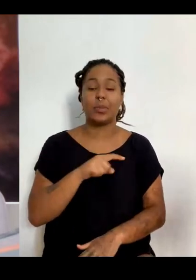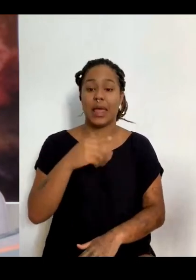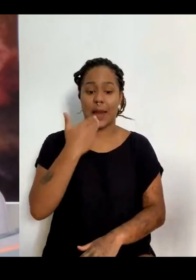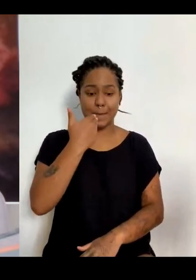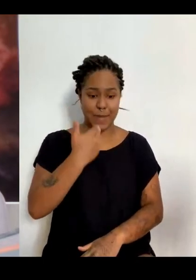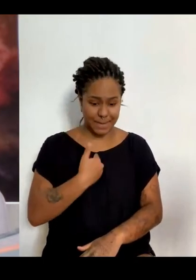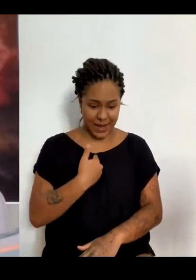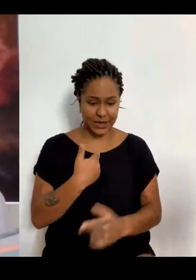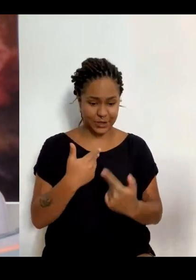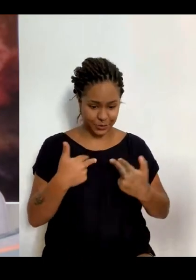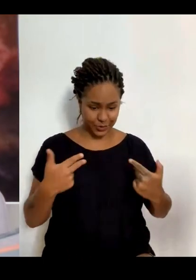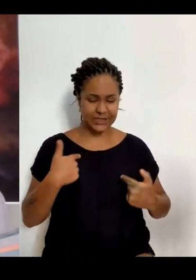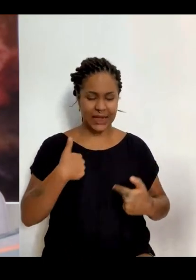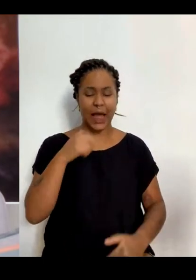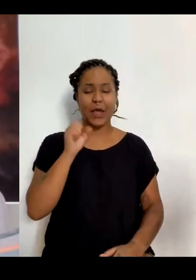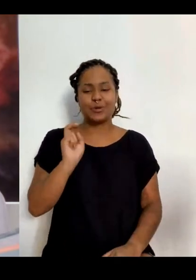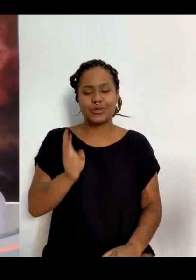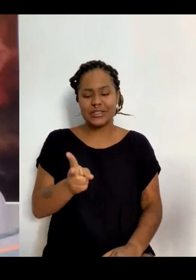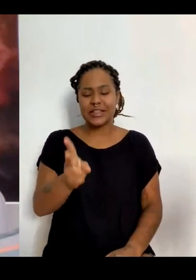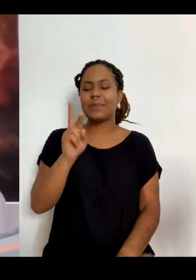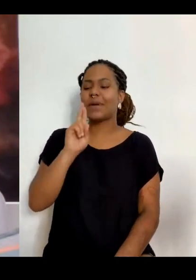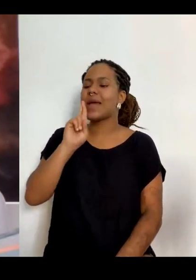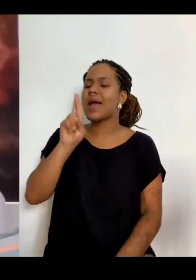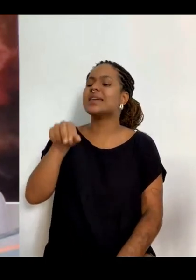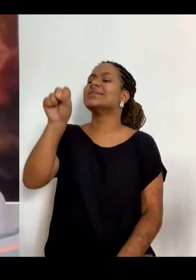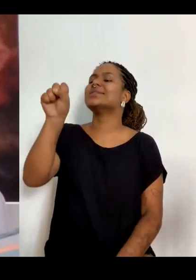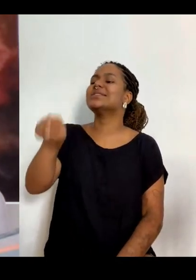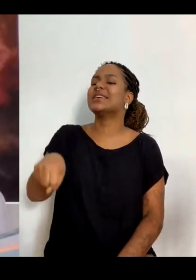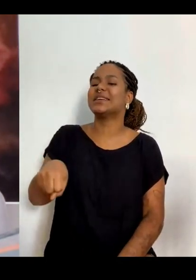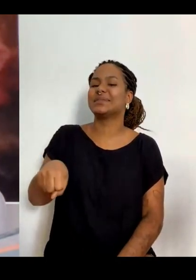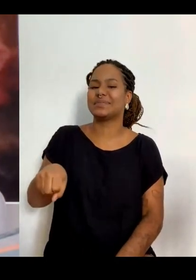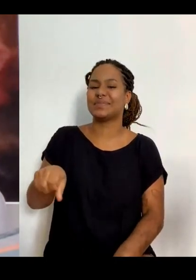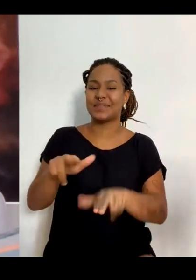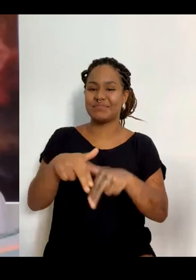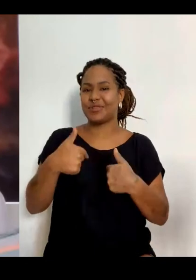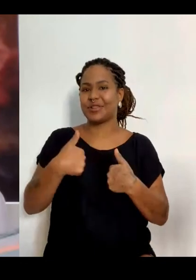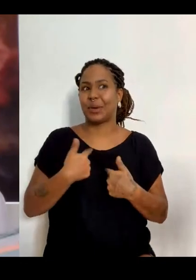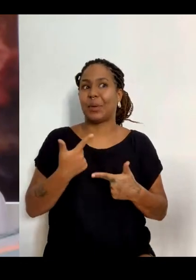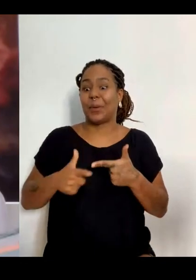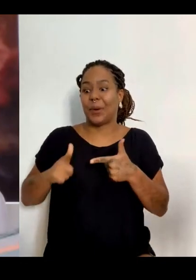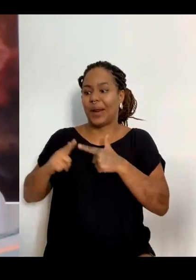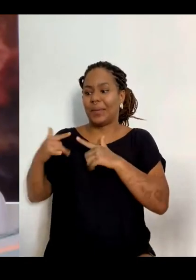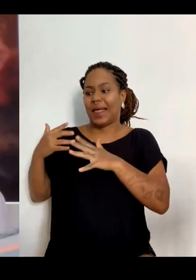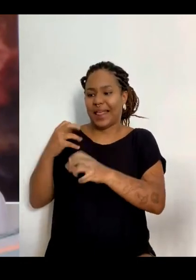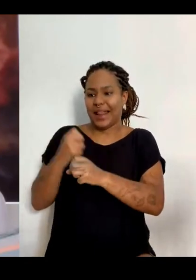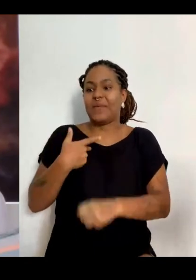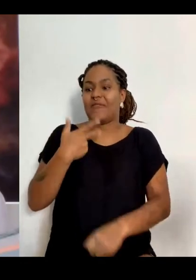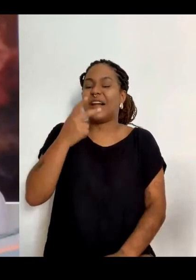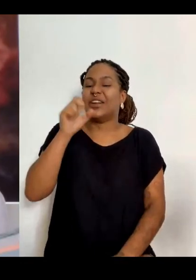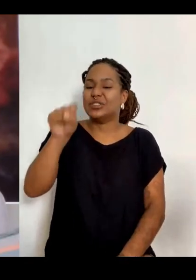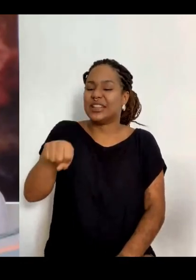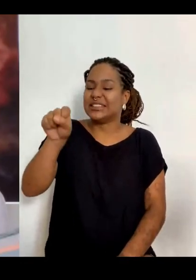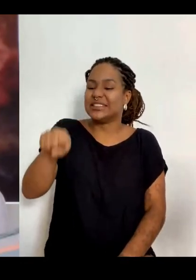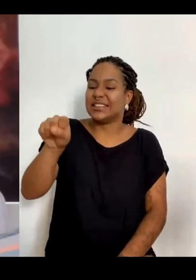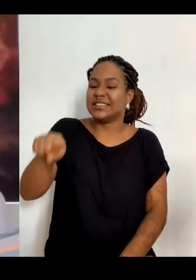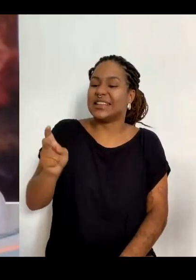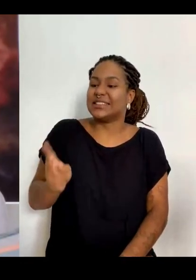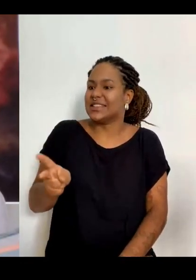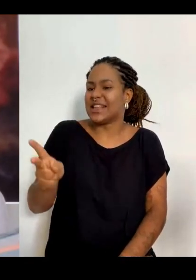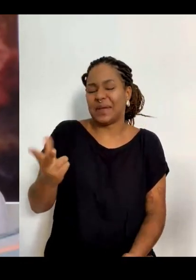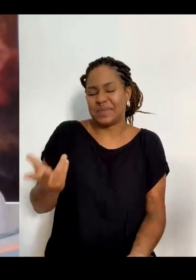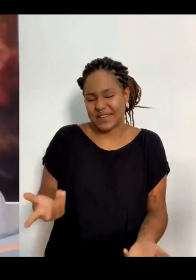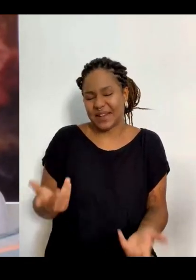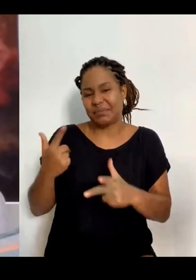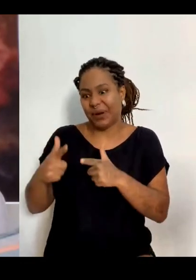anyway uh I wanna um talk about an aspect of my career that